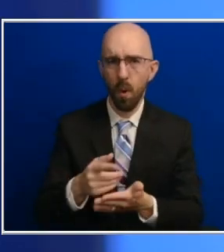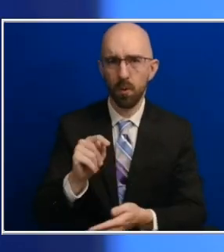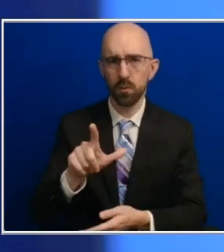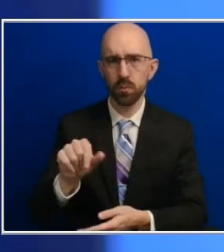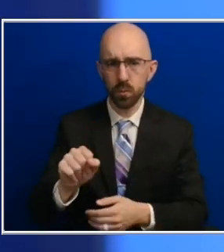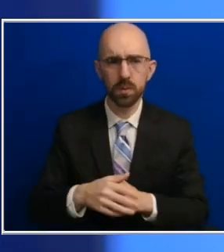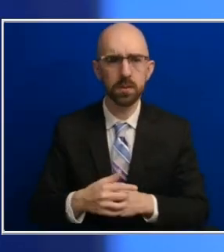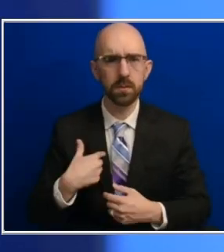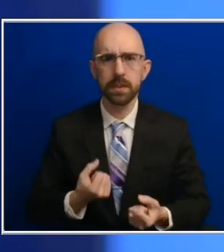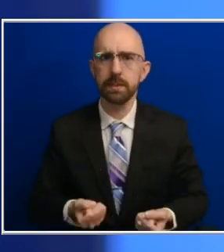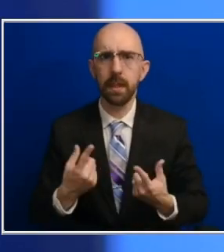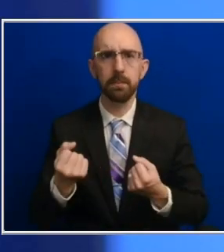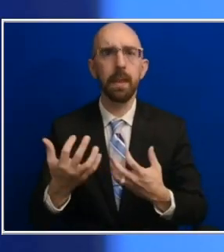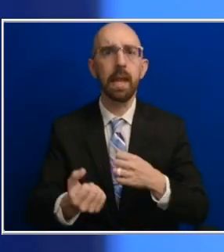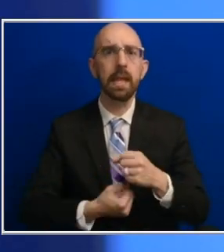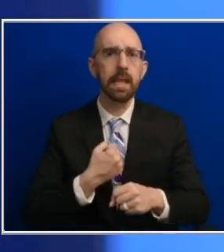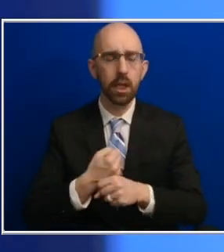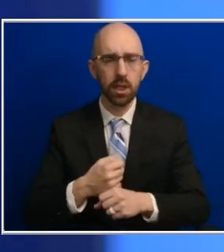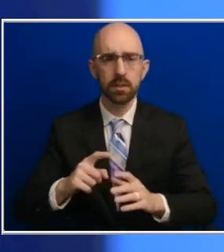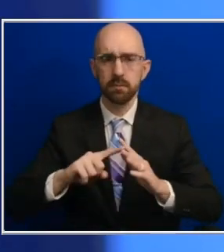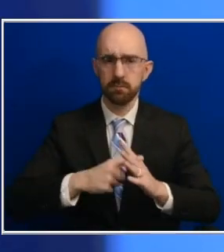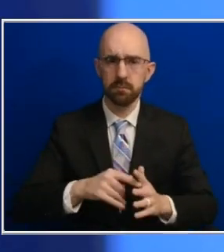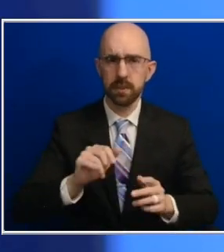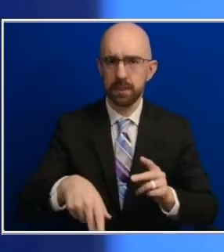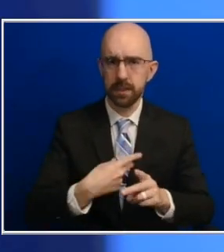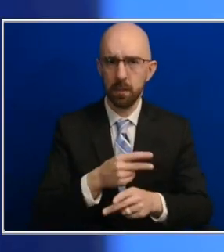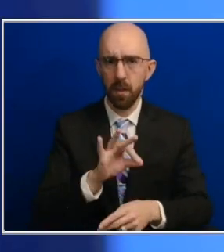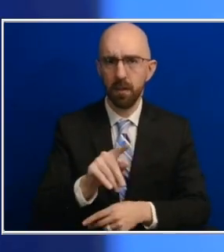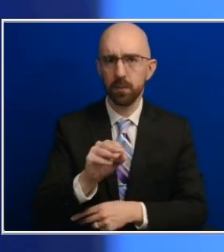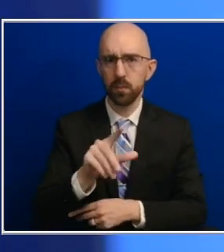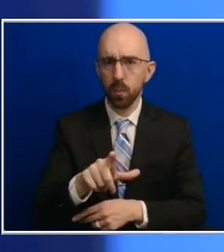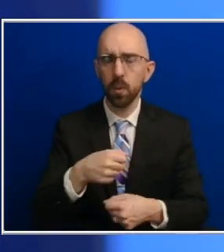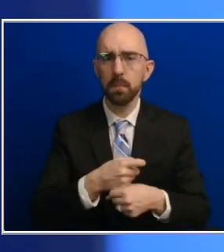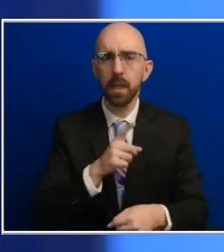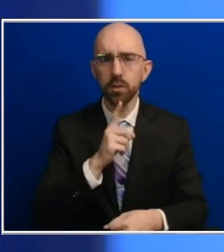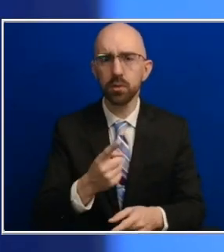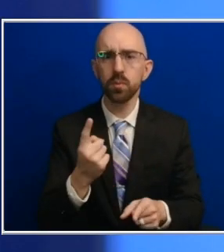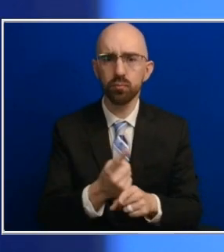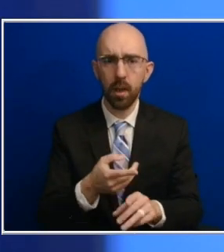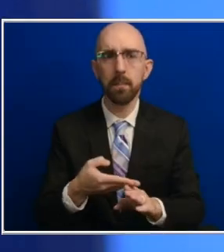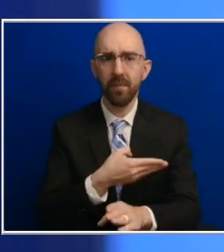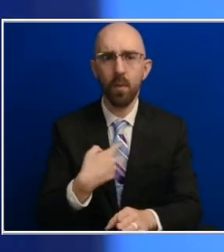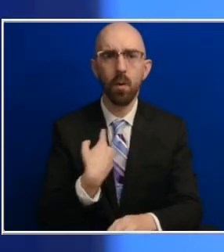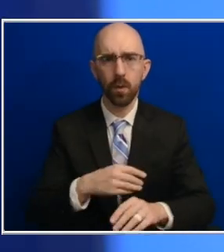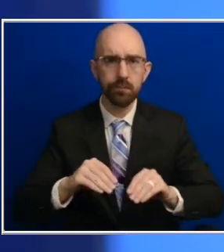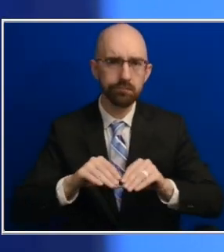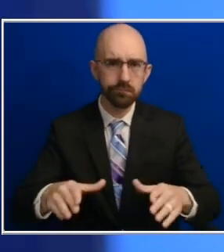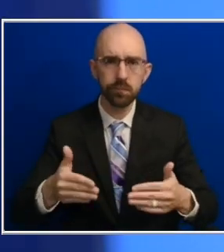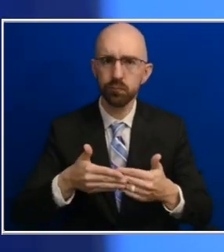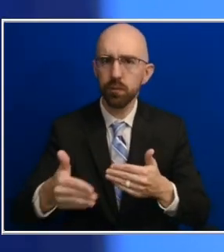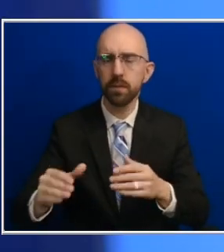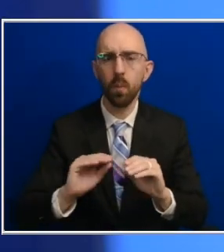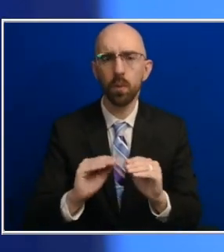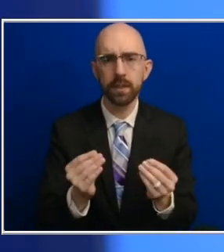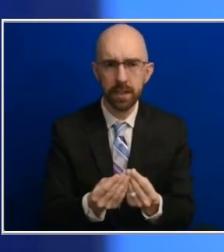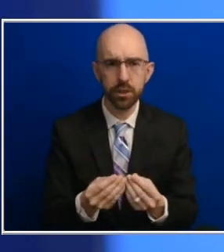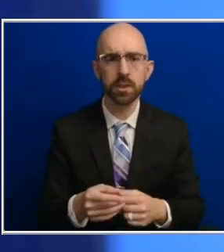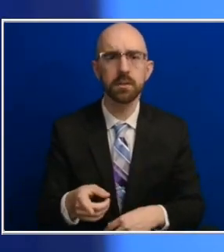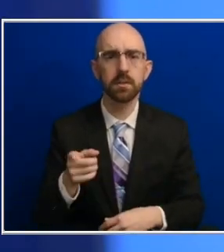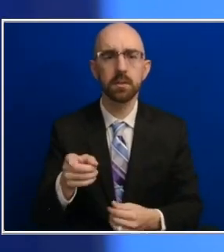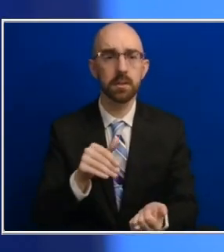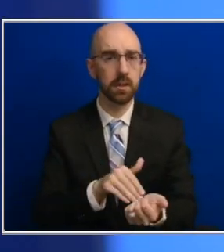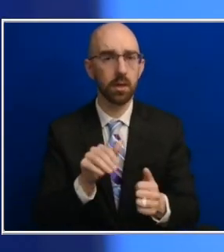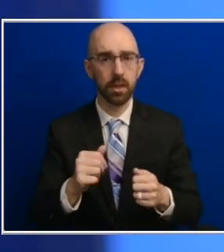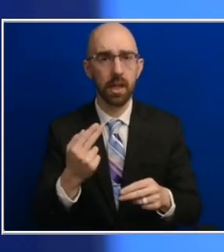years piloting this type of a tool to make sure it was right before we were able to roll it out to the rest of the organization and physicians can use it on a wide